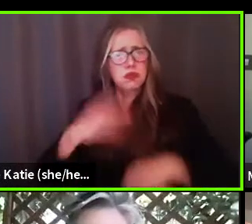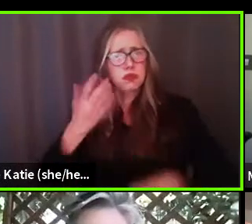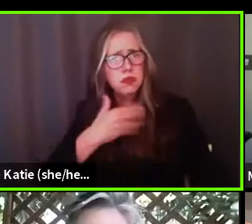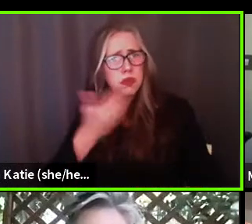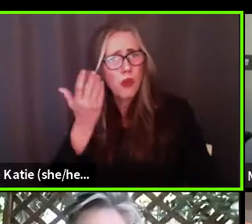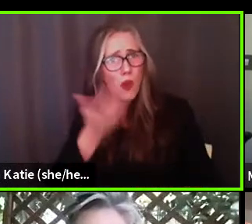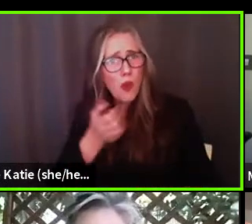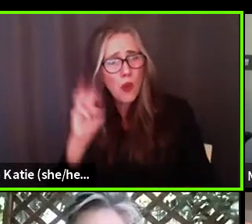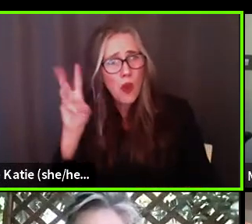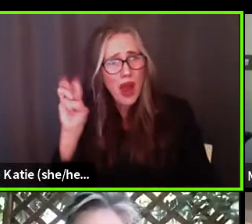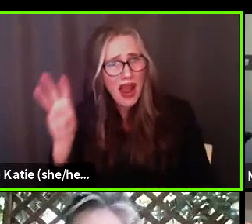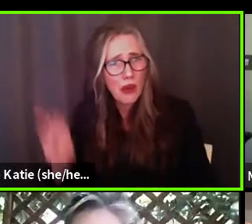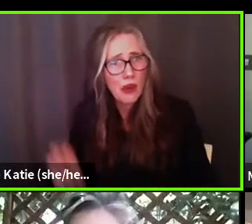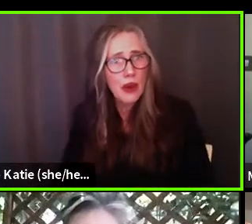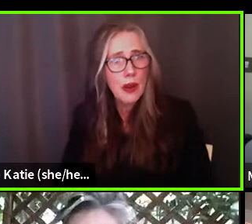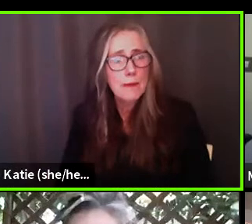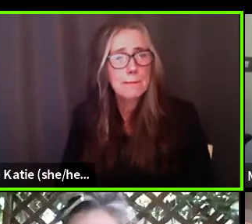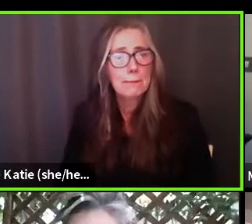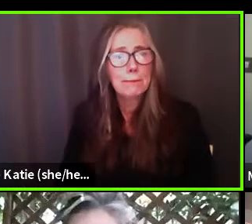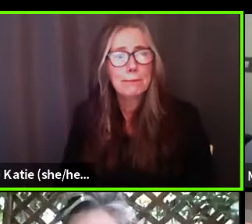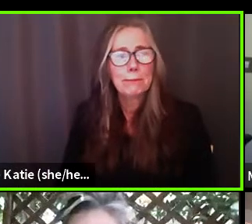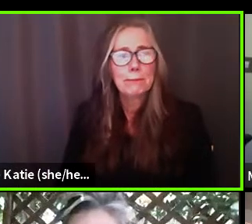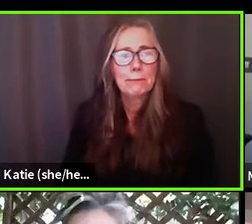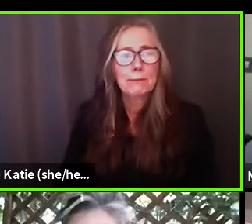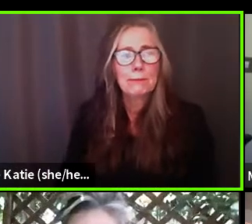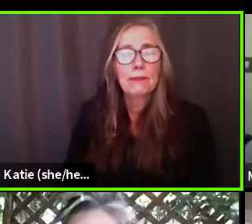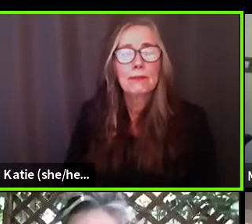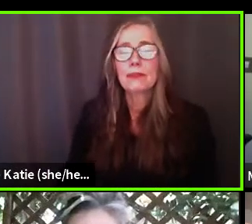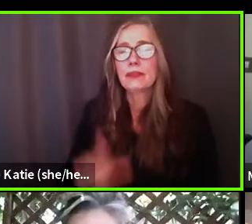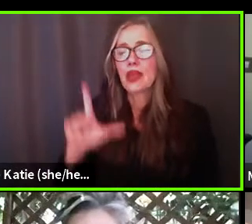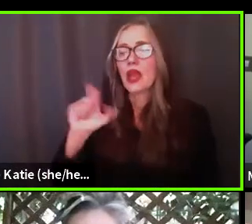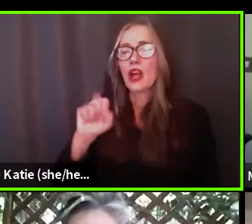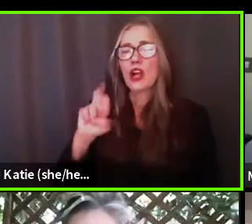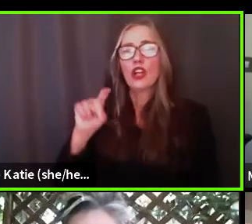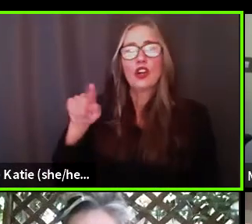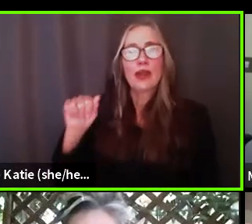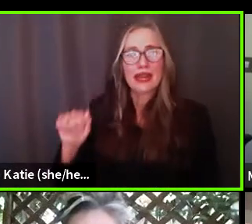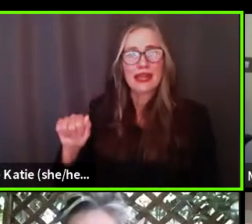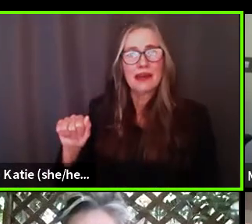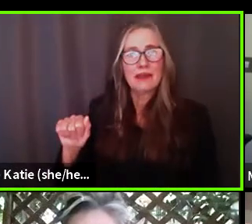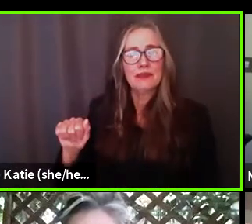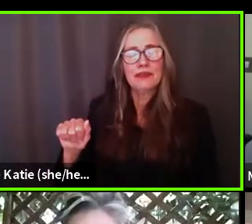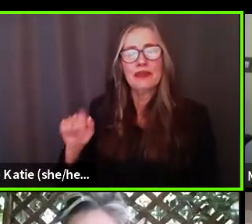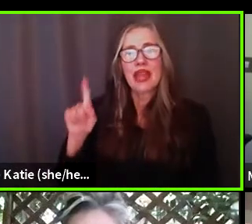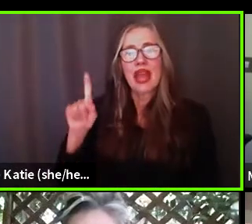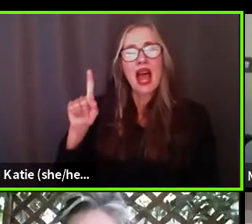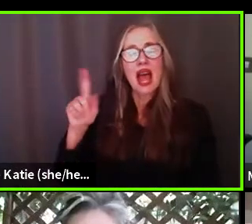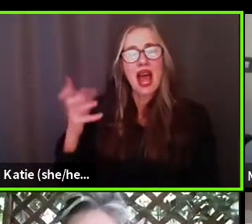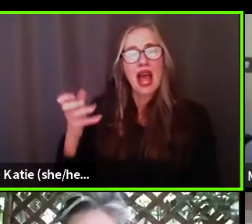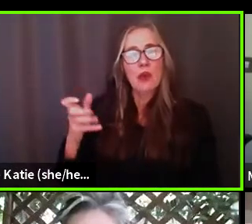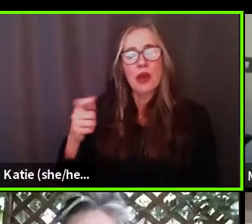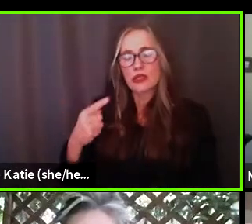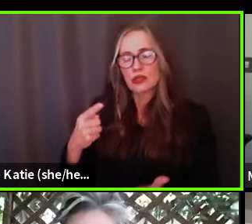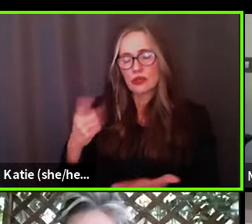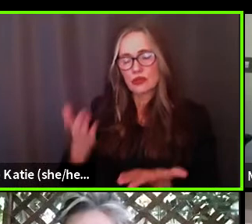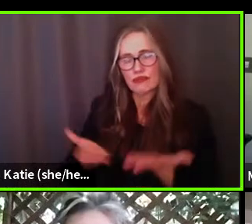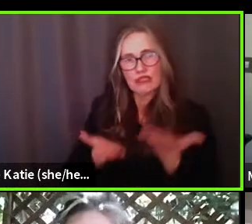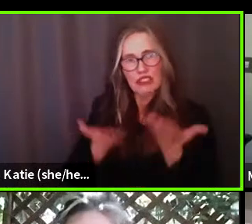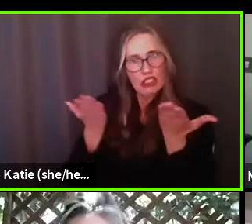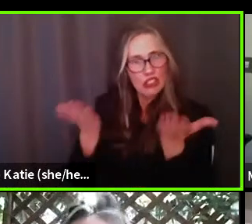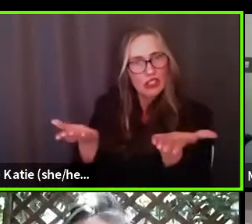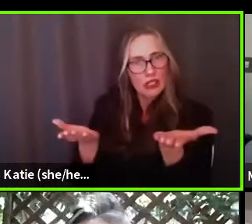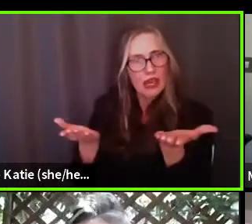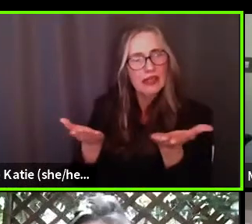so i i think i could change them in a little bit and um just to uplift that i think you know our particular efforts with